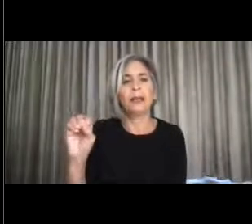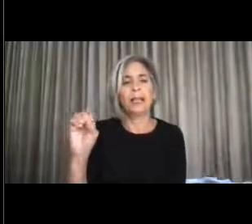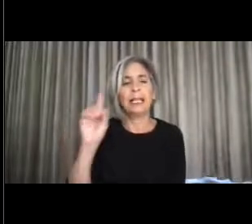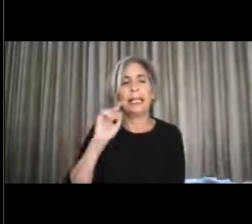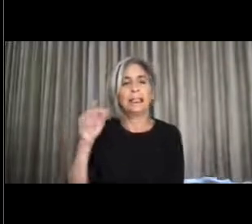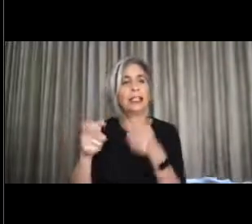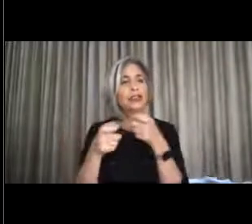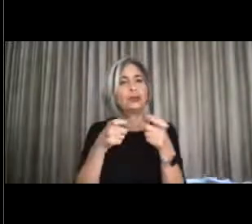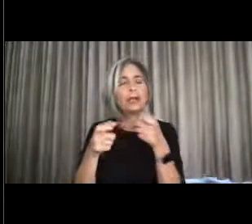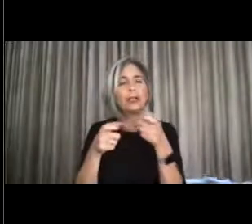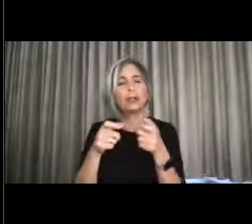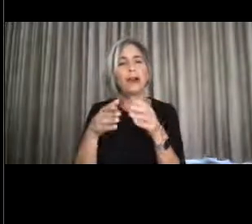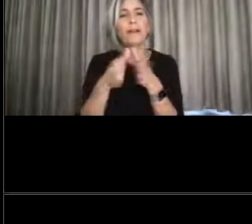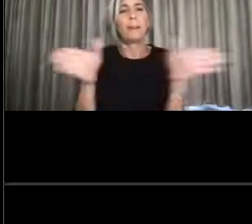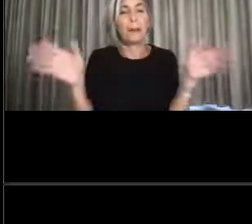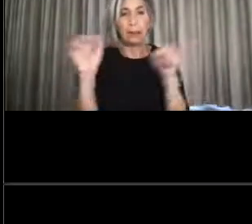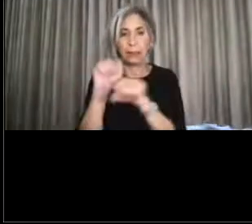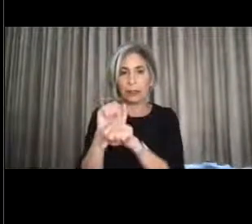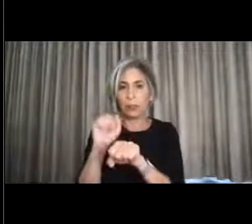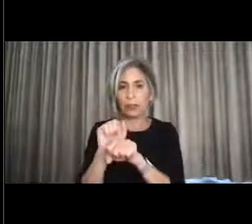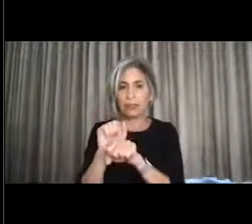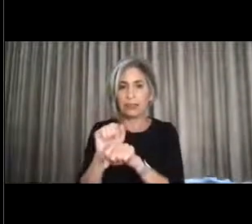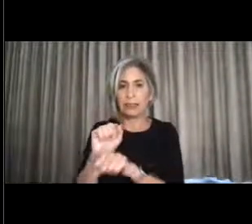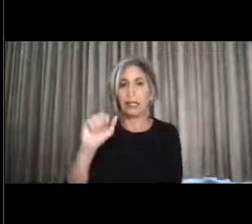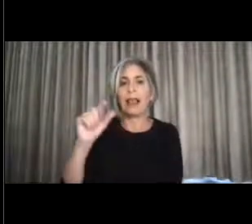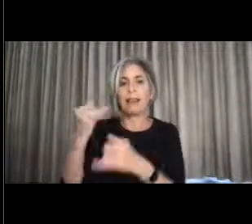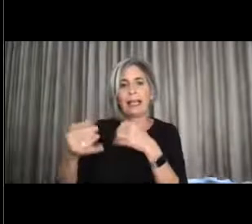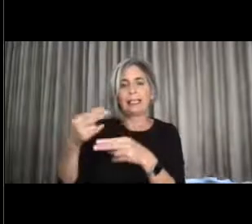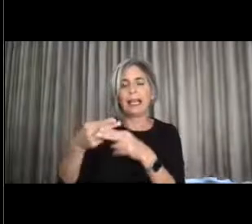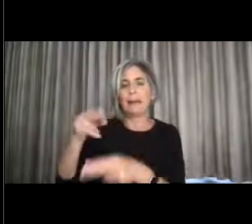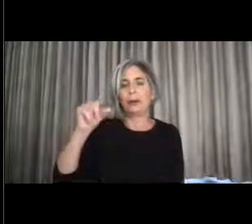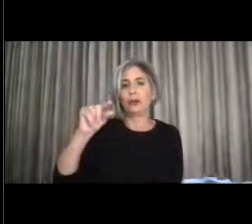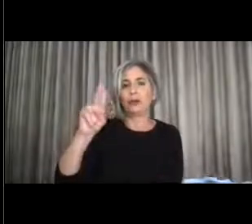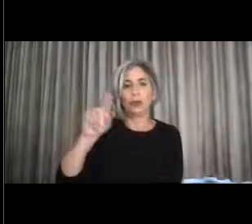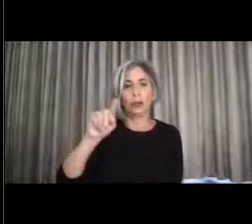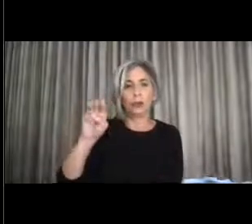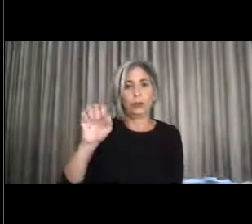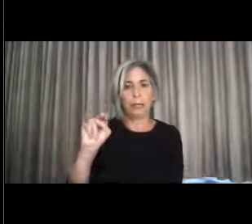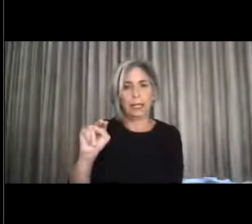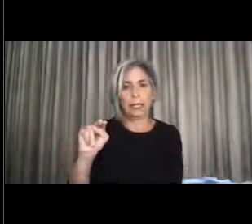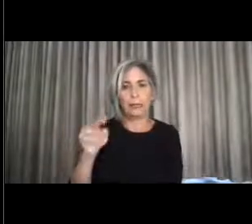Mario will be informing the community on preparing your home and property.